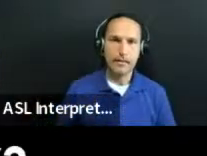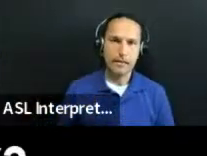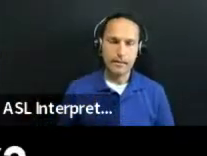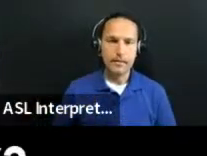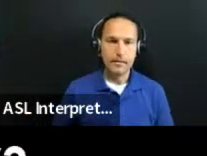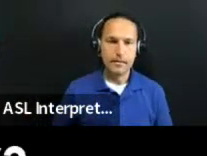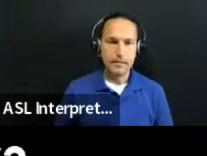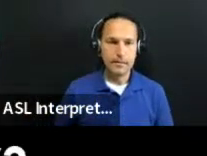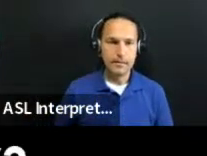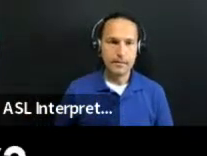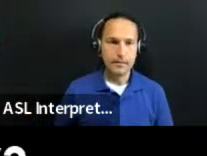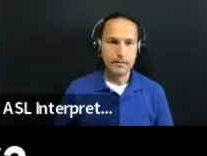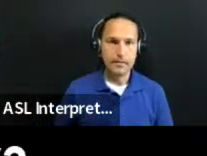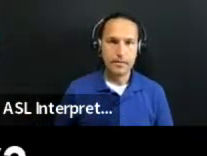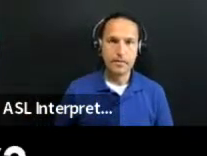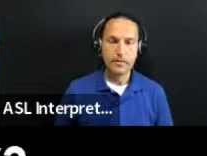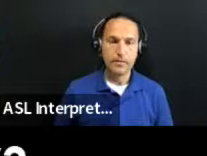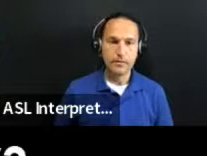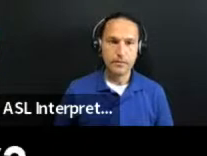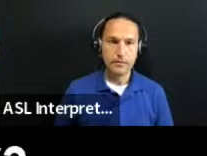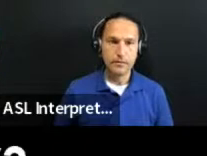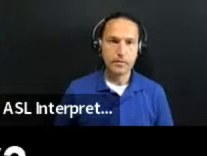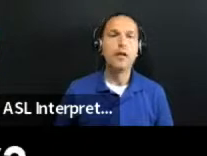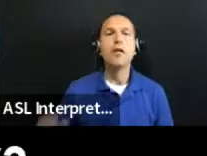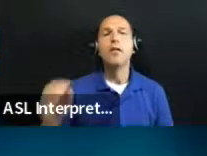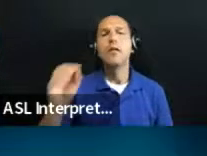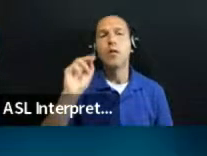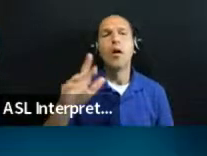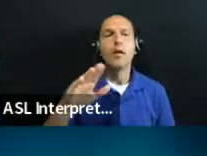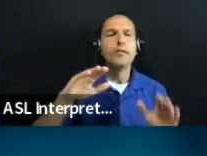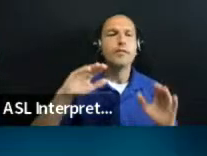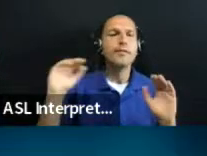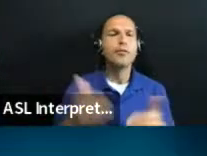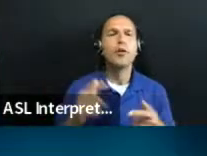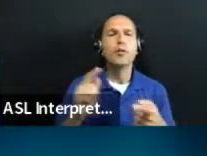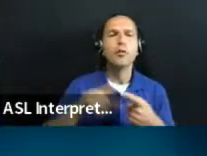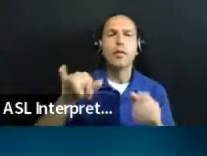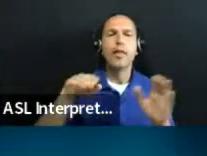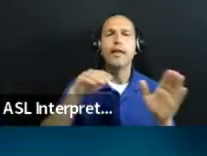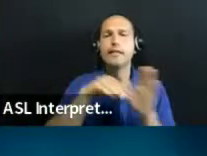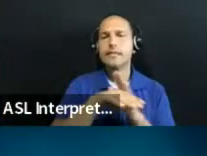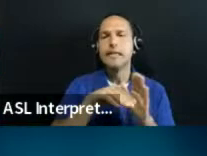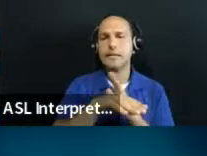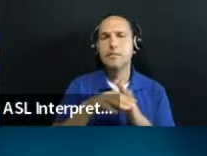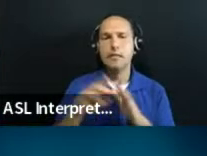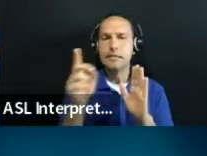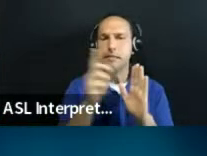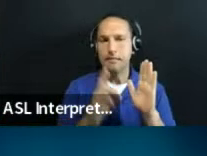All right, so intro to accessible design.